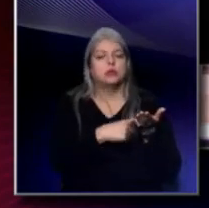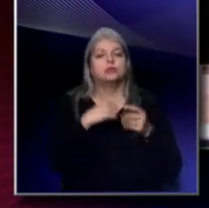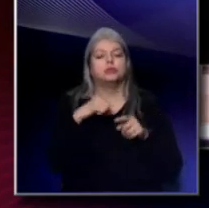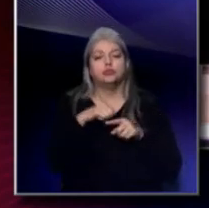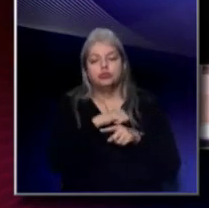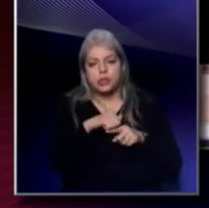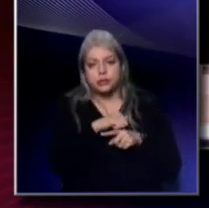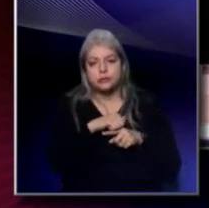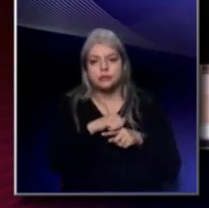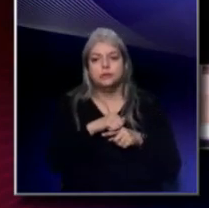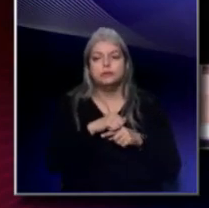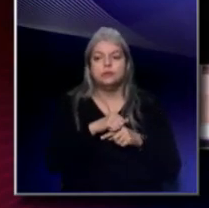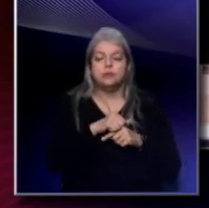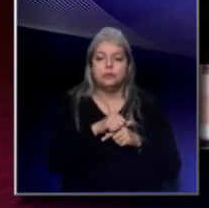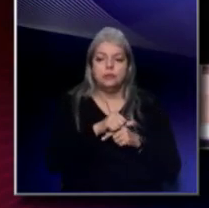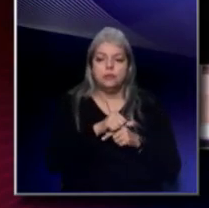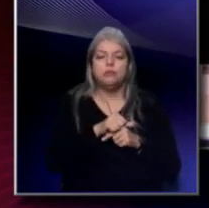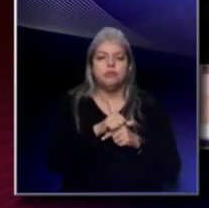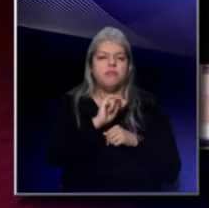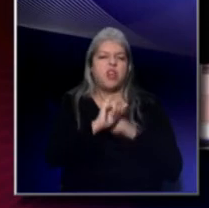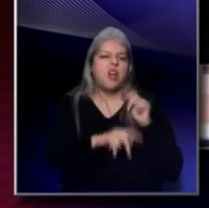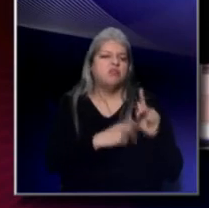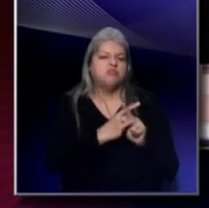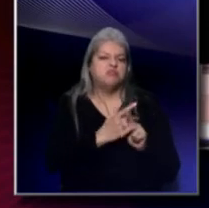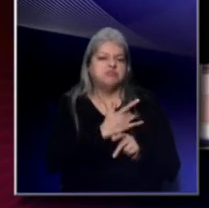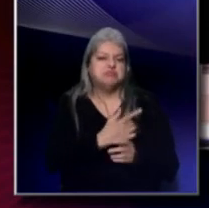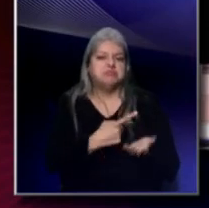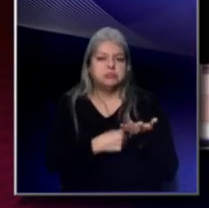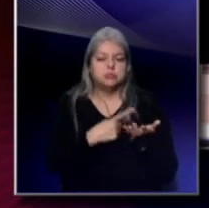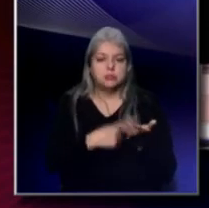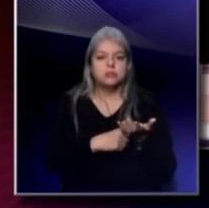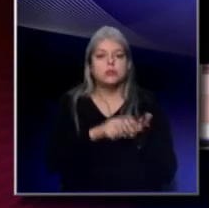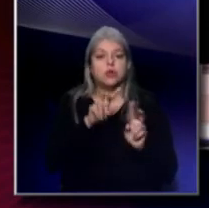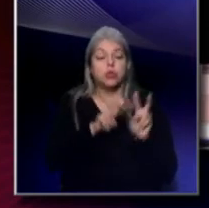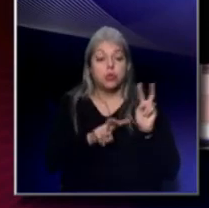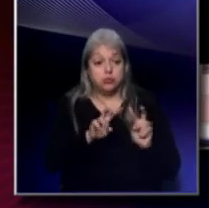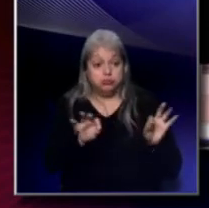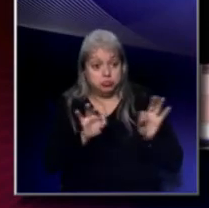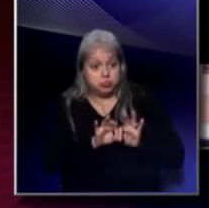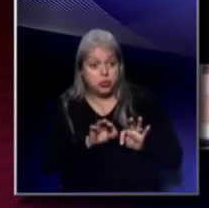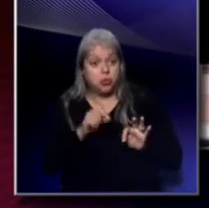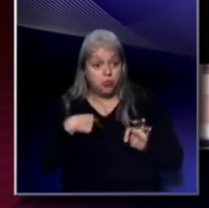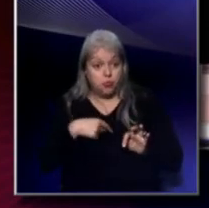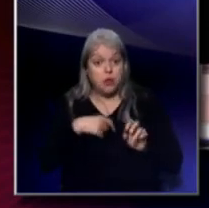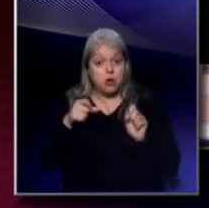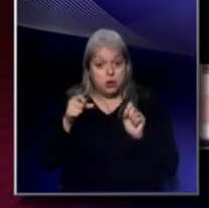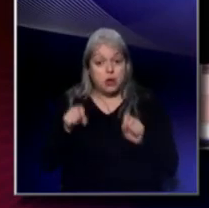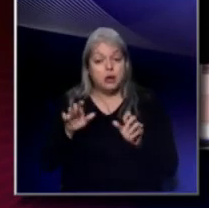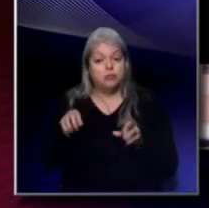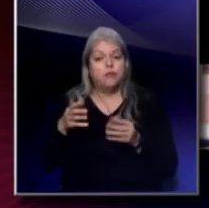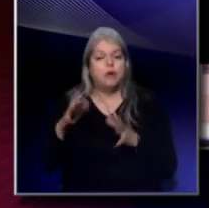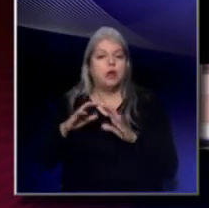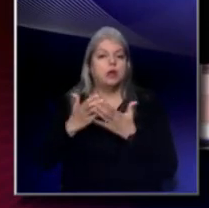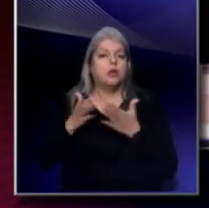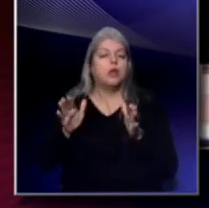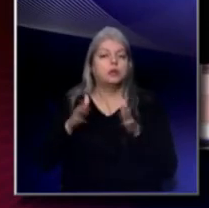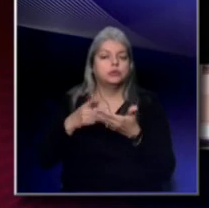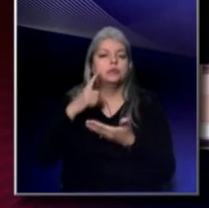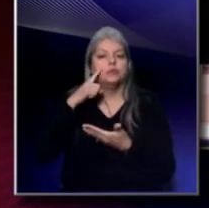and things of that nature to take a look at the feasibility of having a classroom